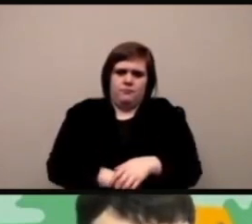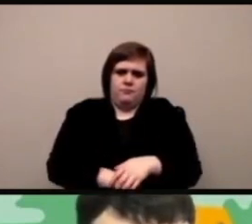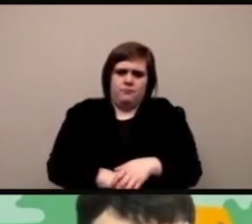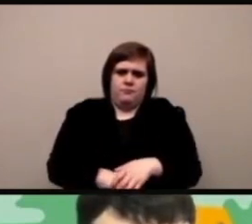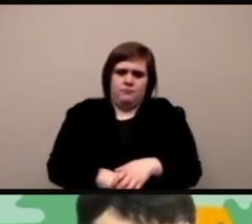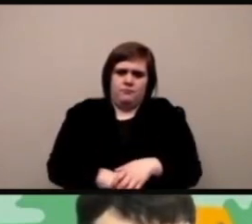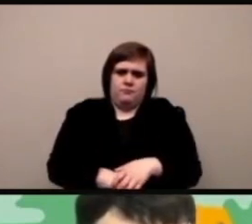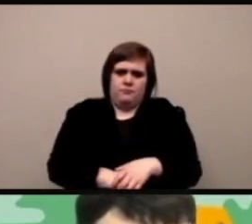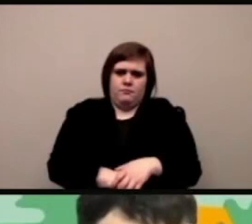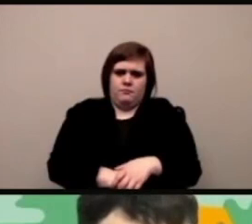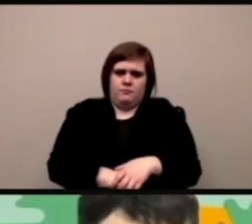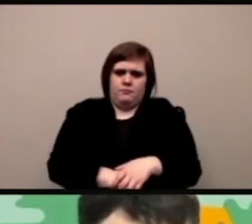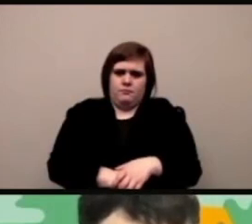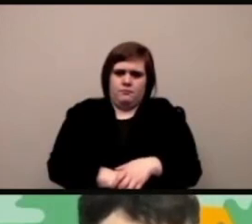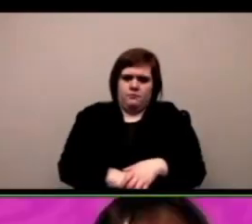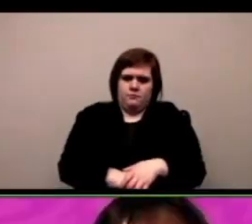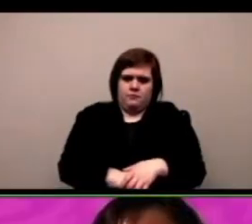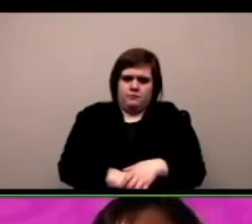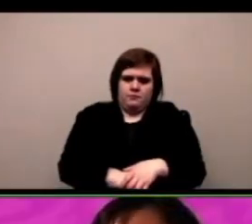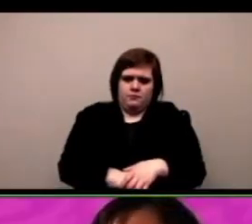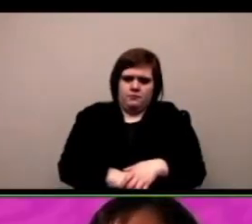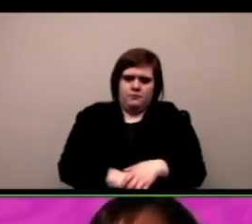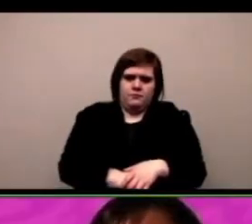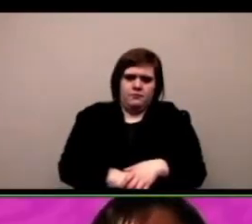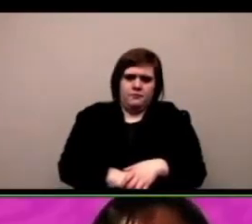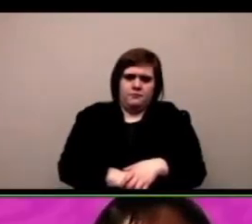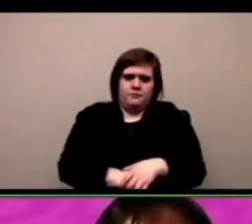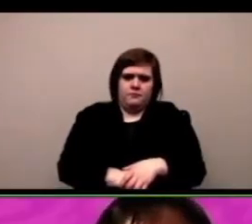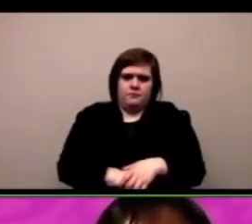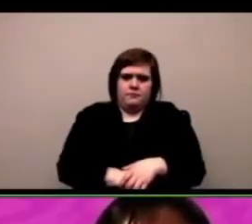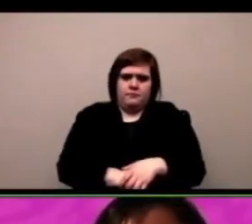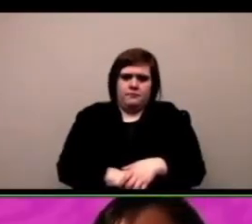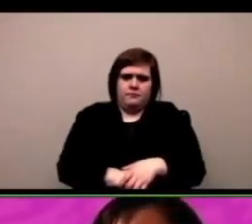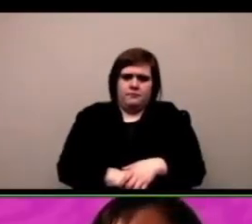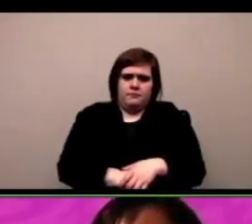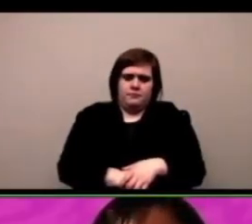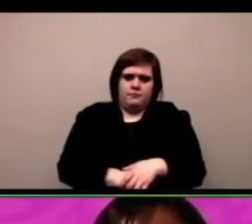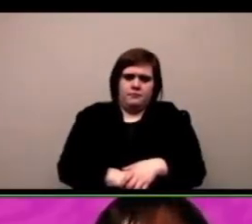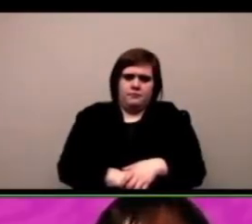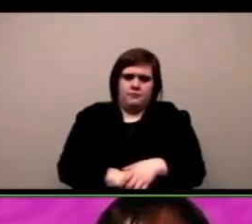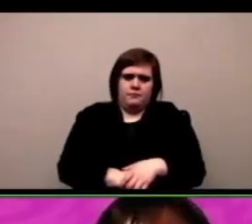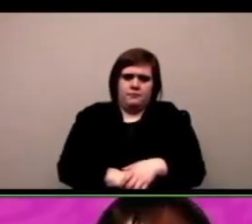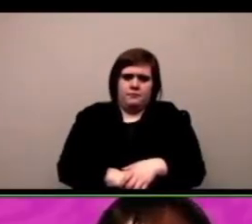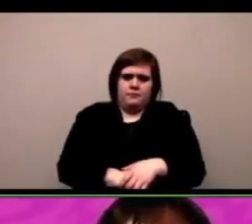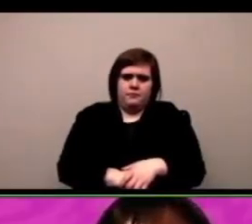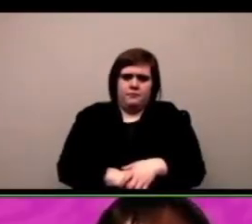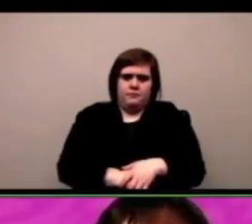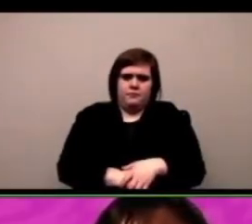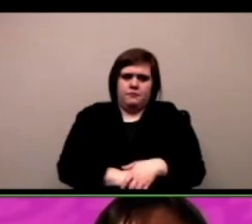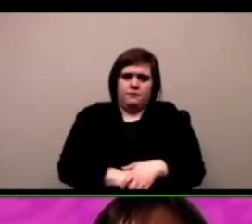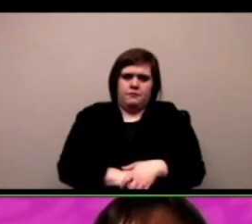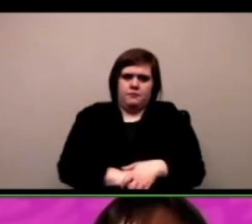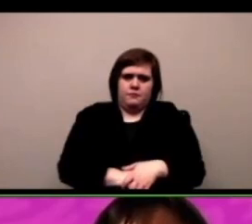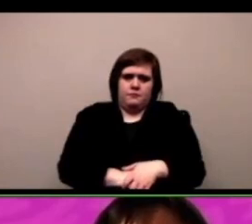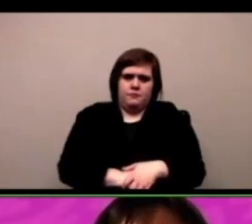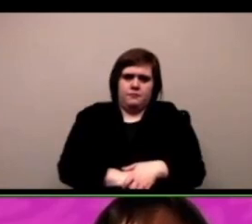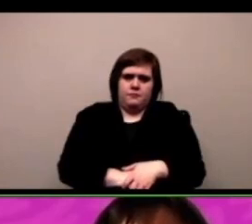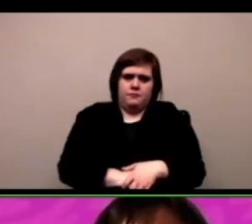I just want, what if turn physics on for this state?